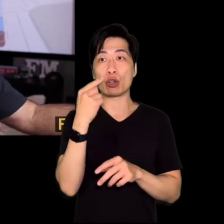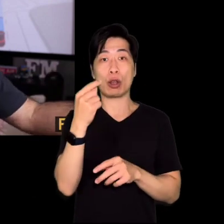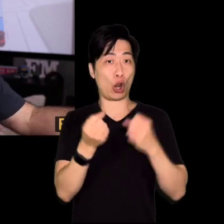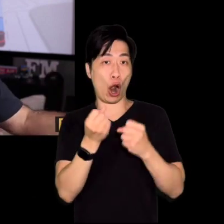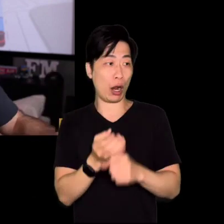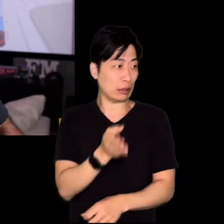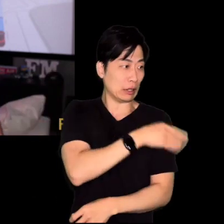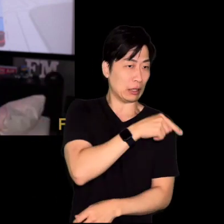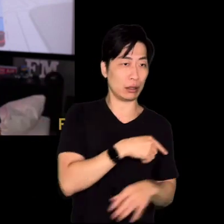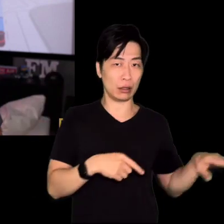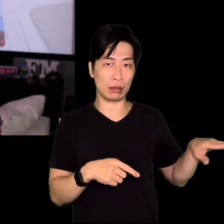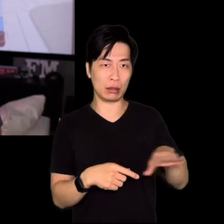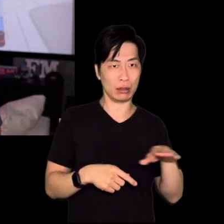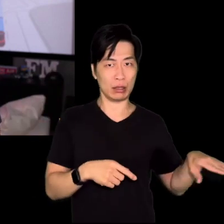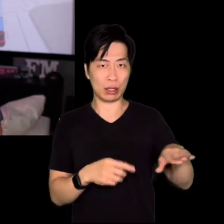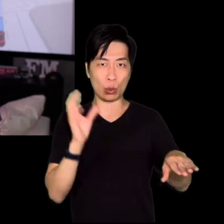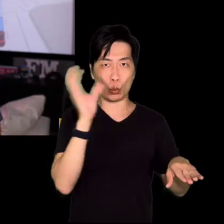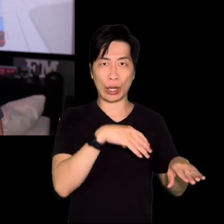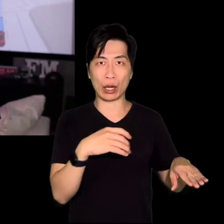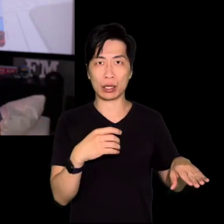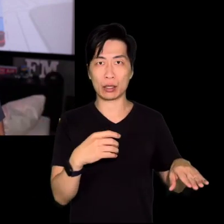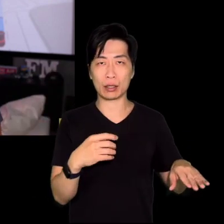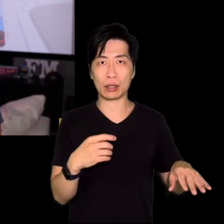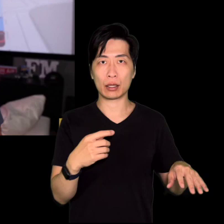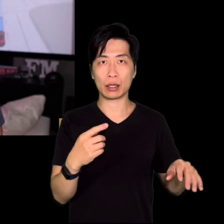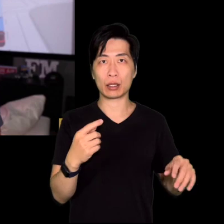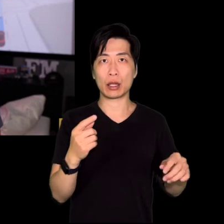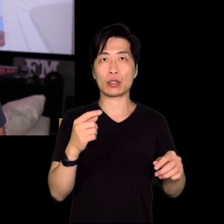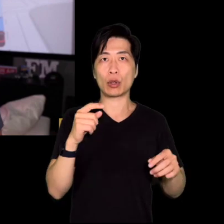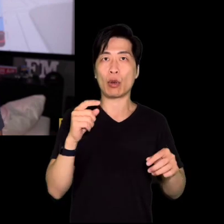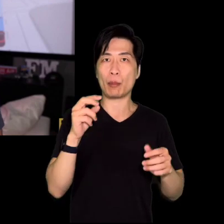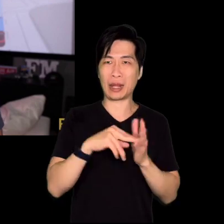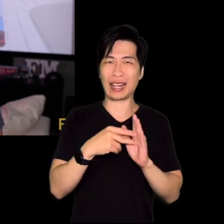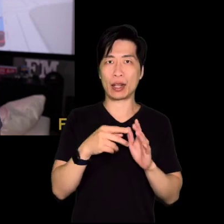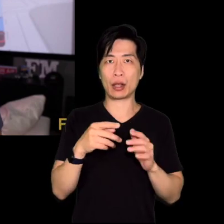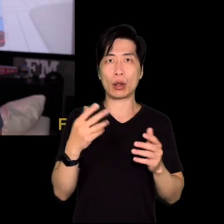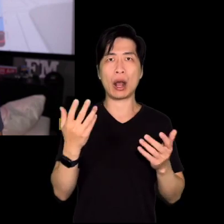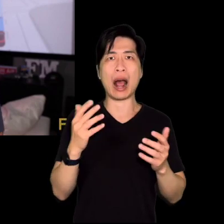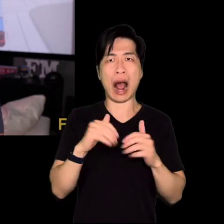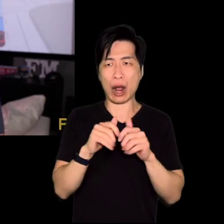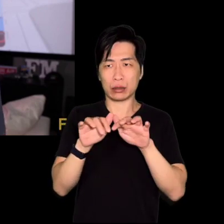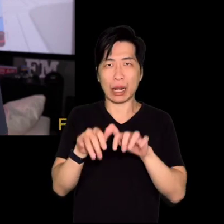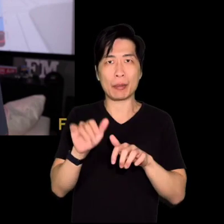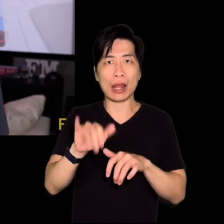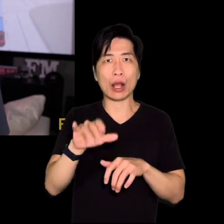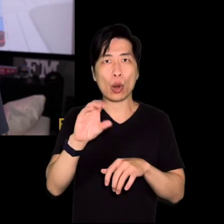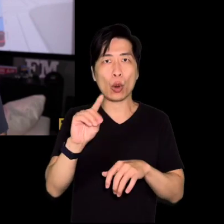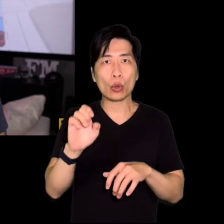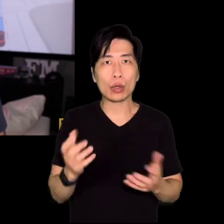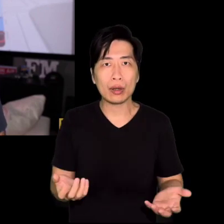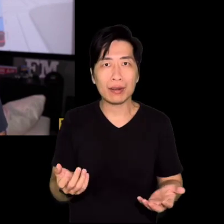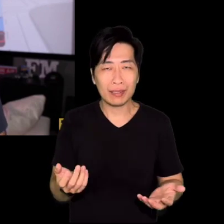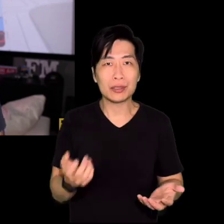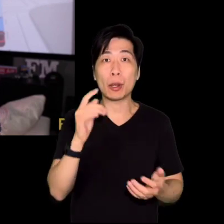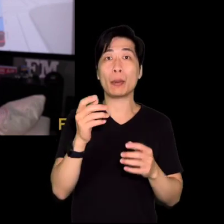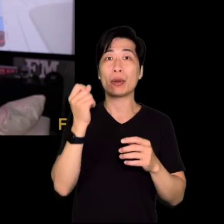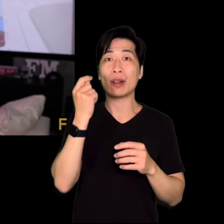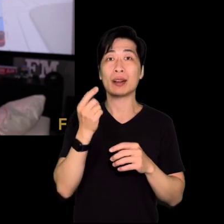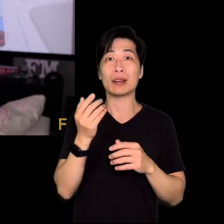next to me doing something weird, somebody has to account for all of those roughly. With version